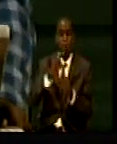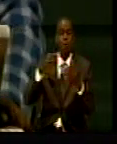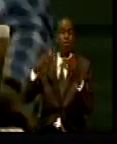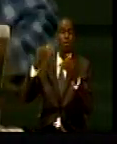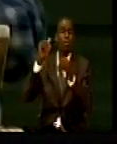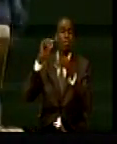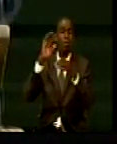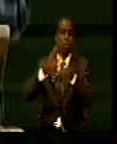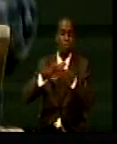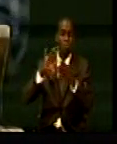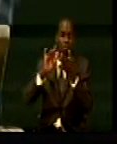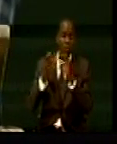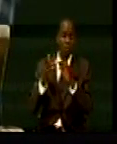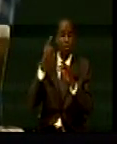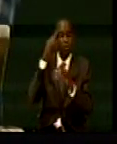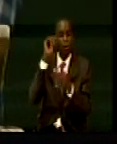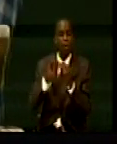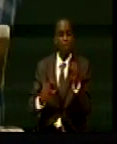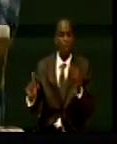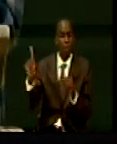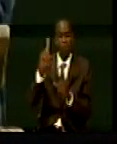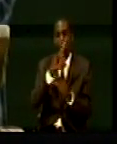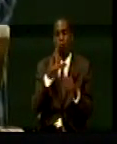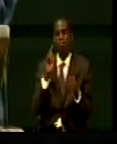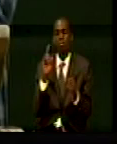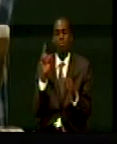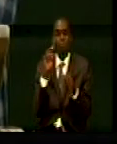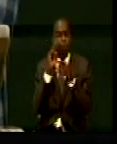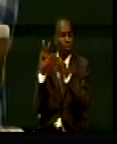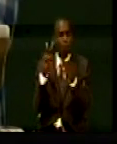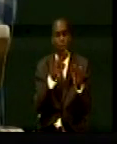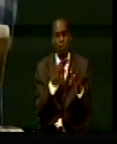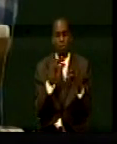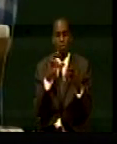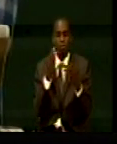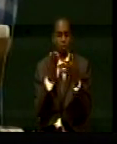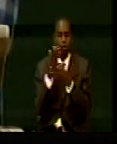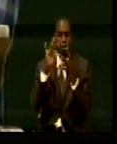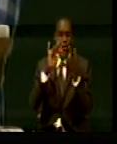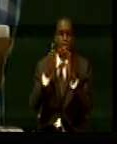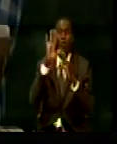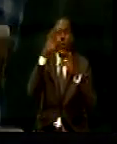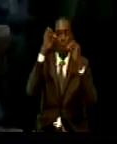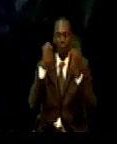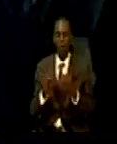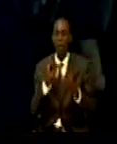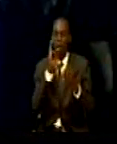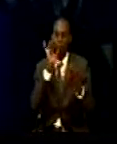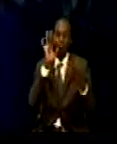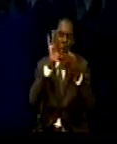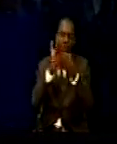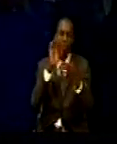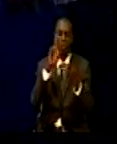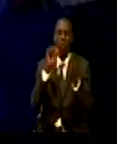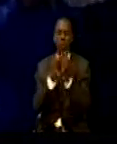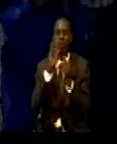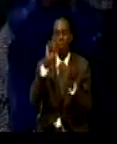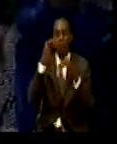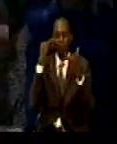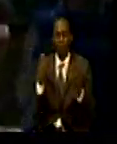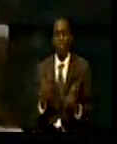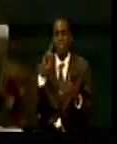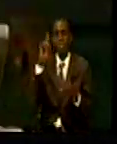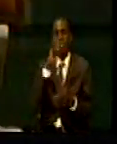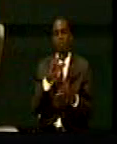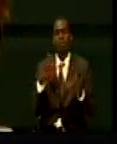for everyone listening connected, your power is connected with them right now. And therefore, Lord, I pray